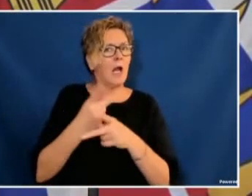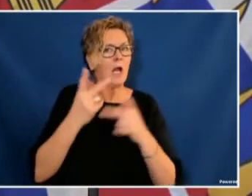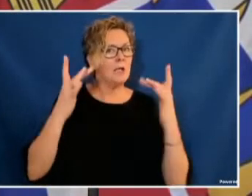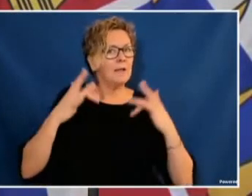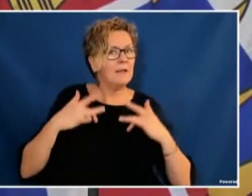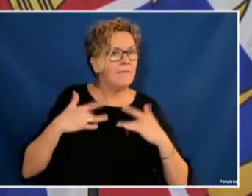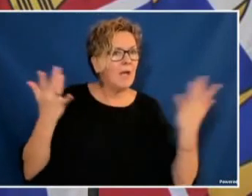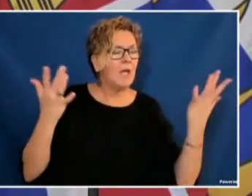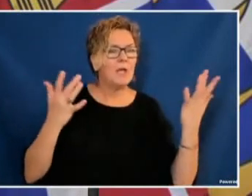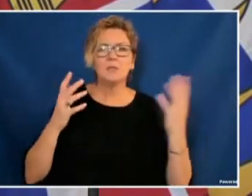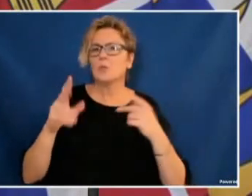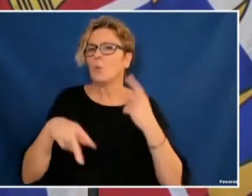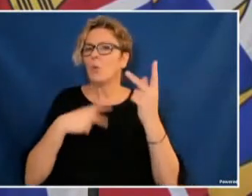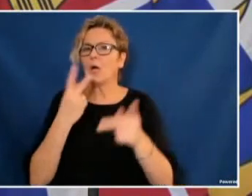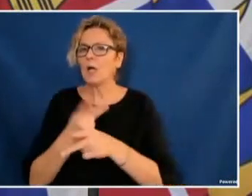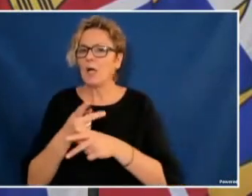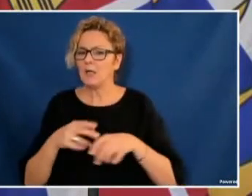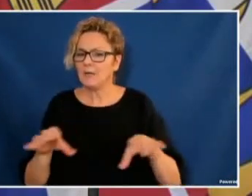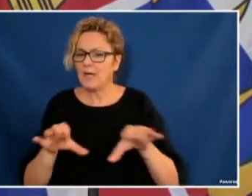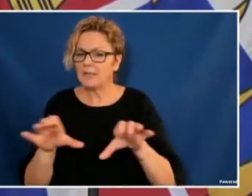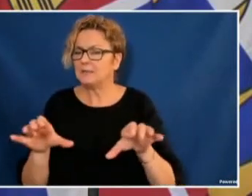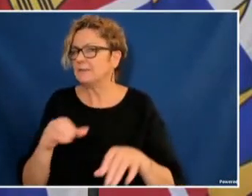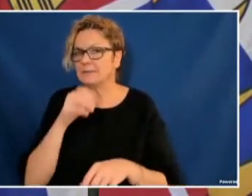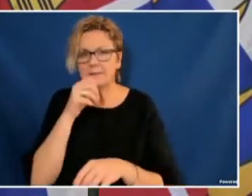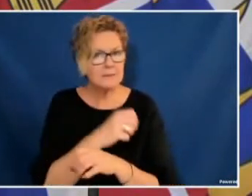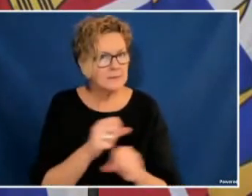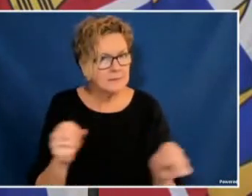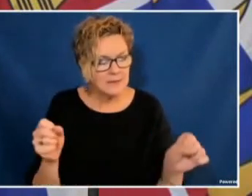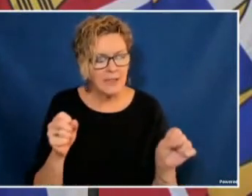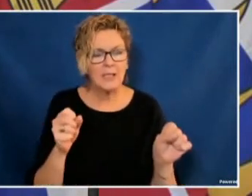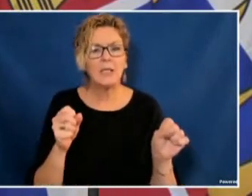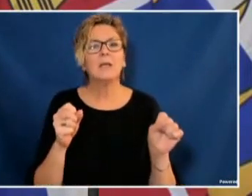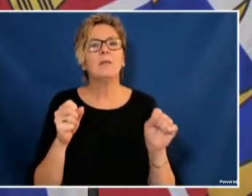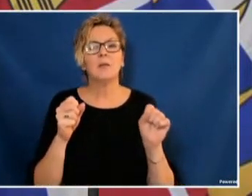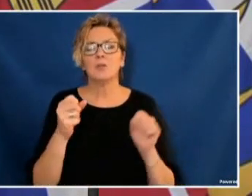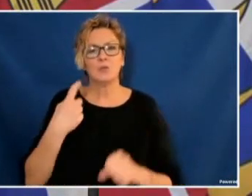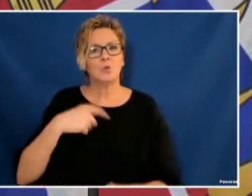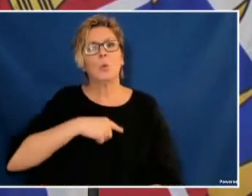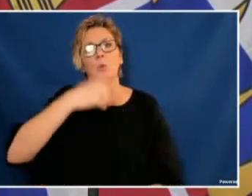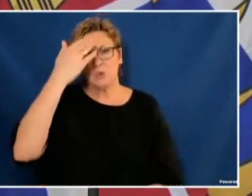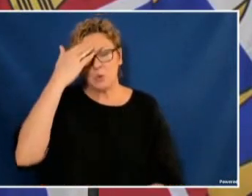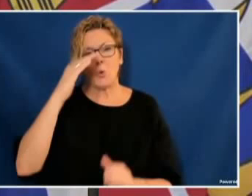Oh, thank you. Next question is from Lisa Cordesco, CHLY.